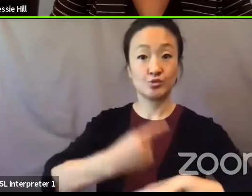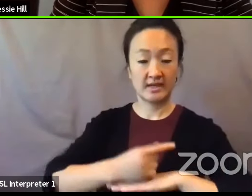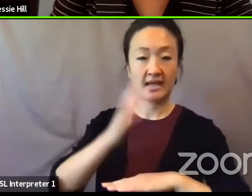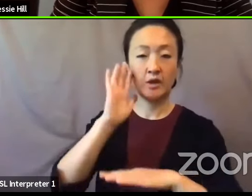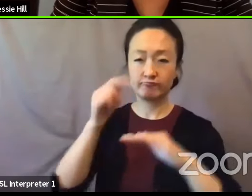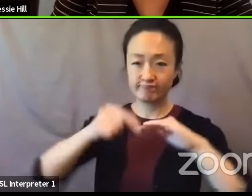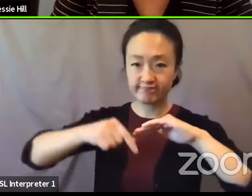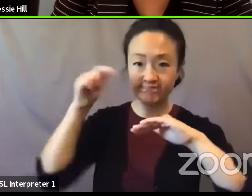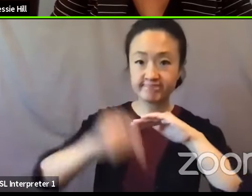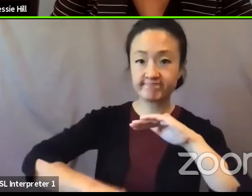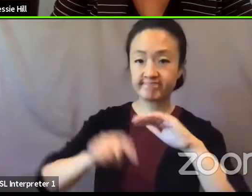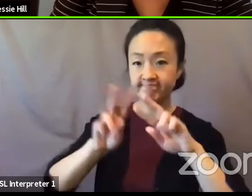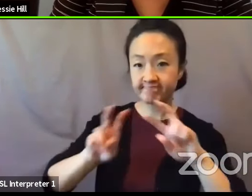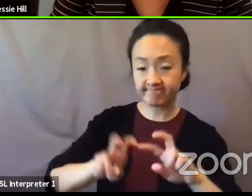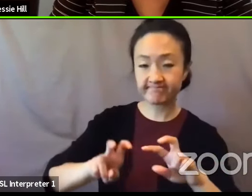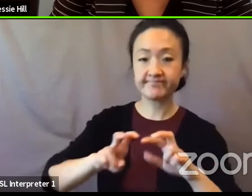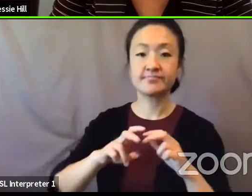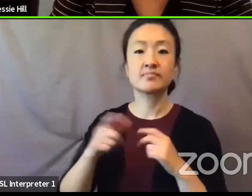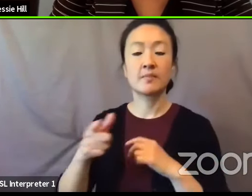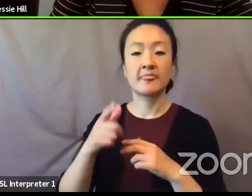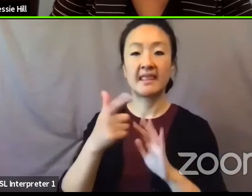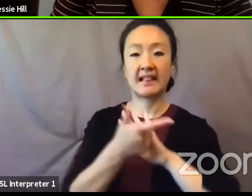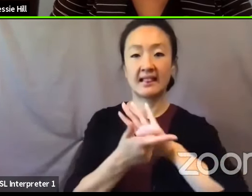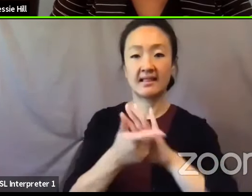issues surrounding the protests